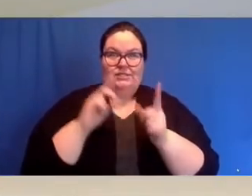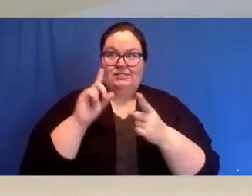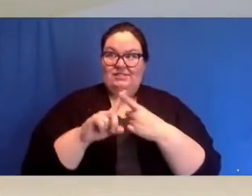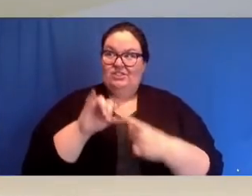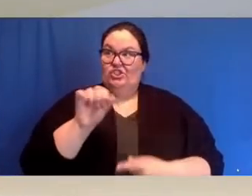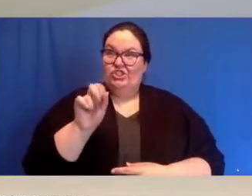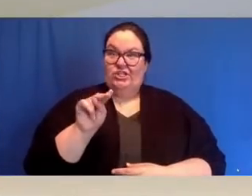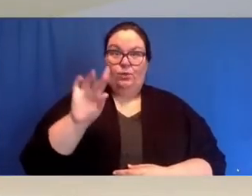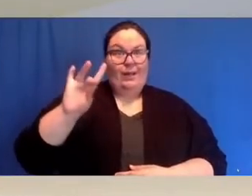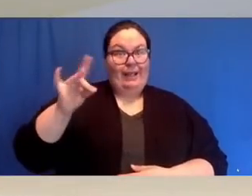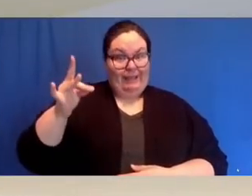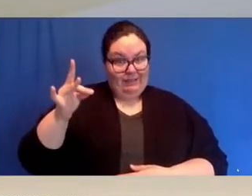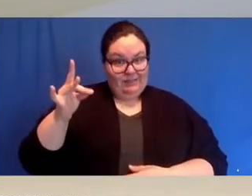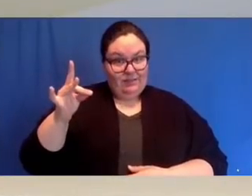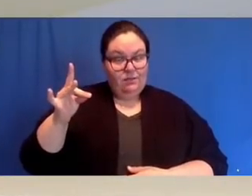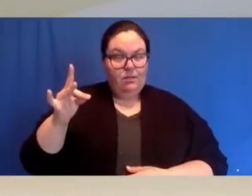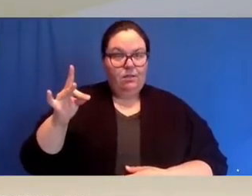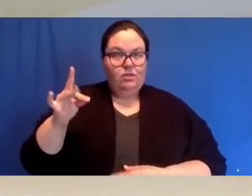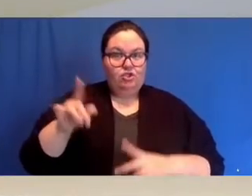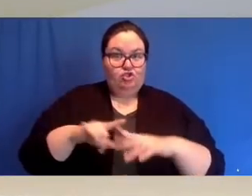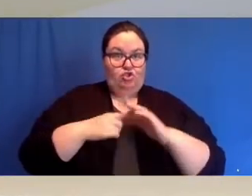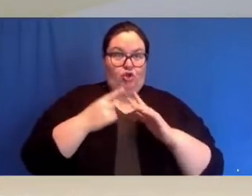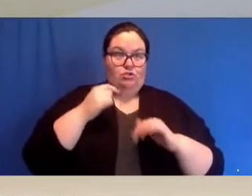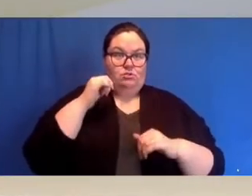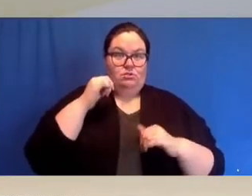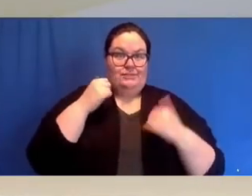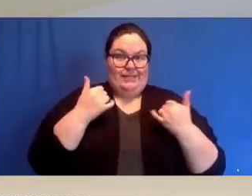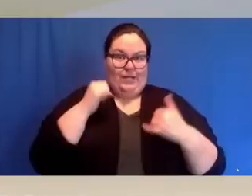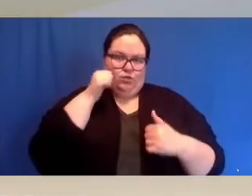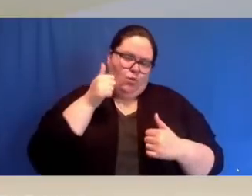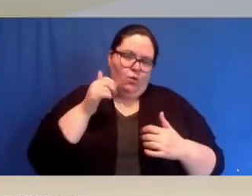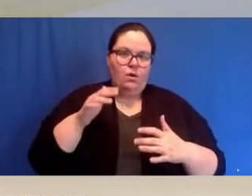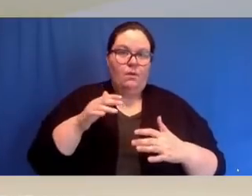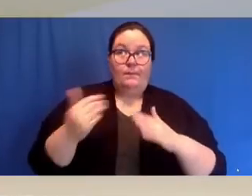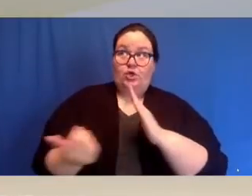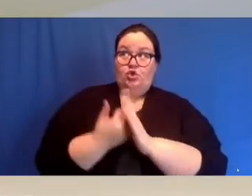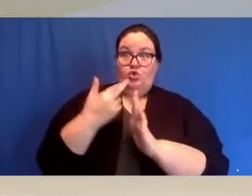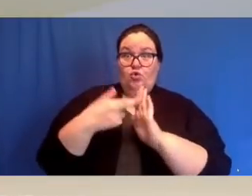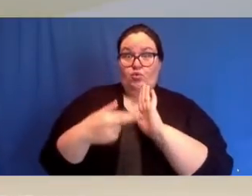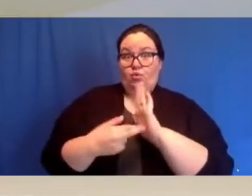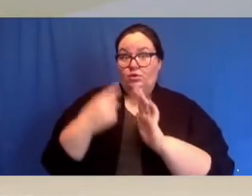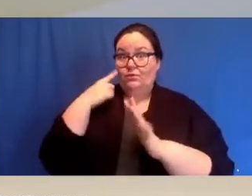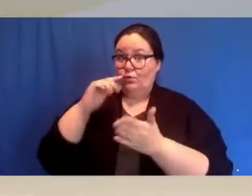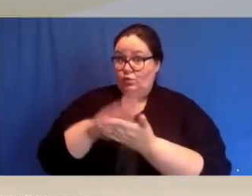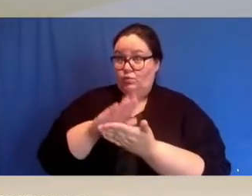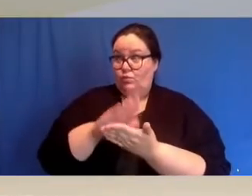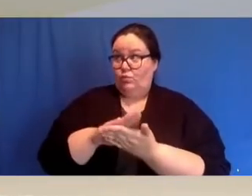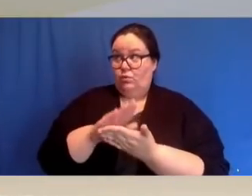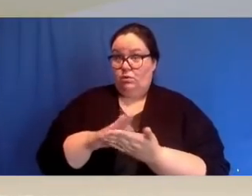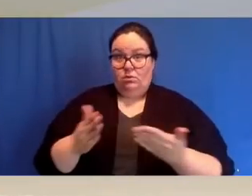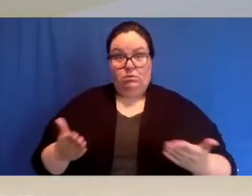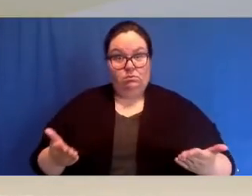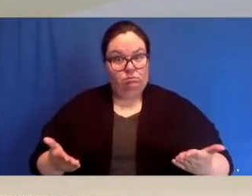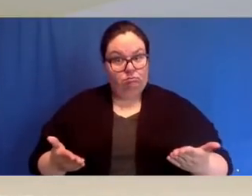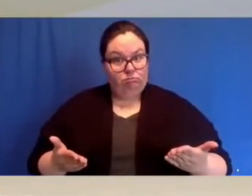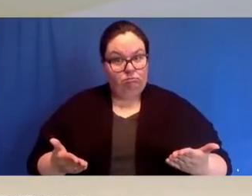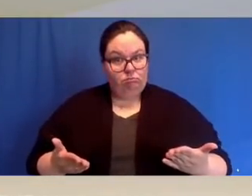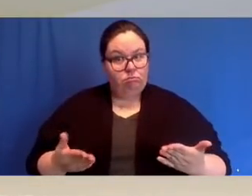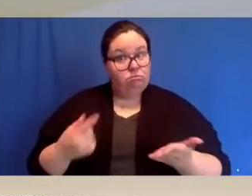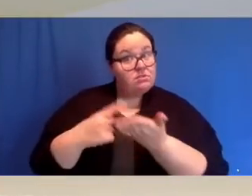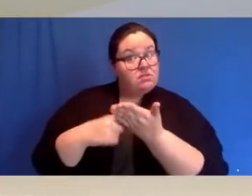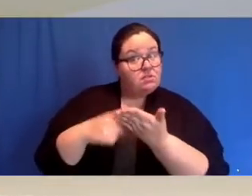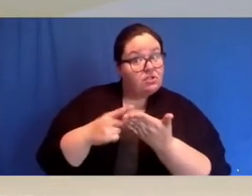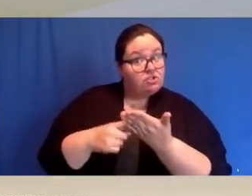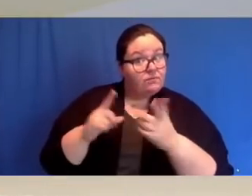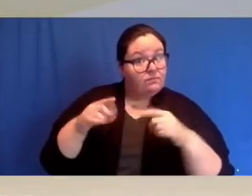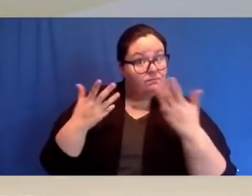I'm wondering if there's been any, if we can anticipate any new measures for schools, or if there's been any discussion at this